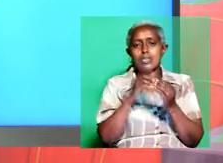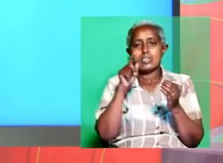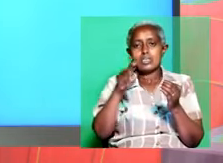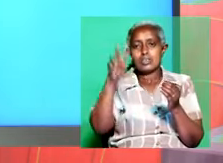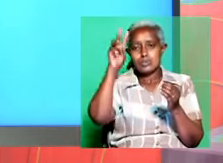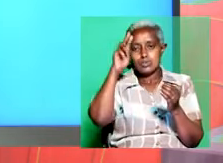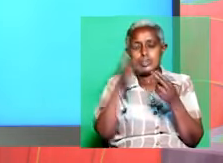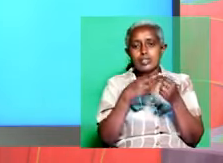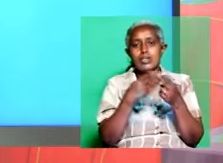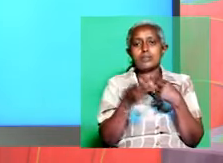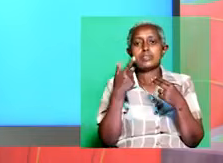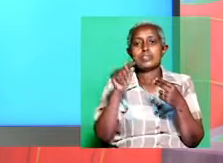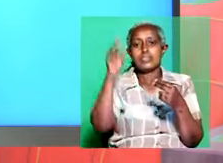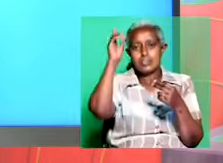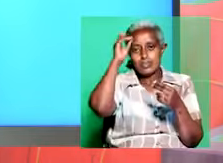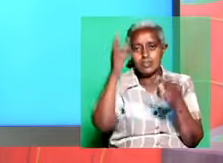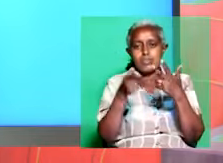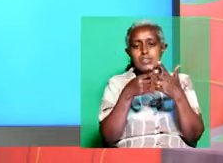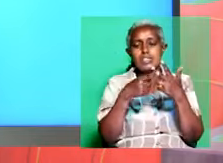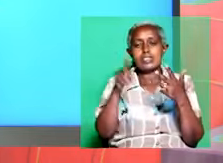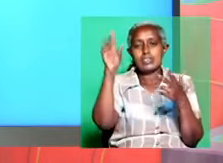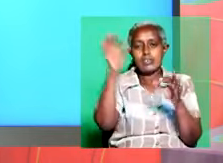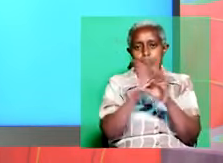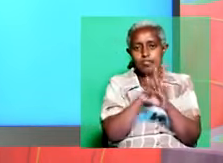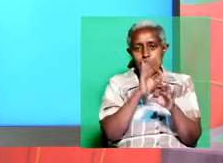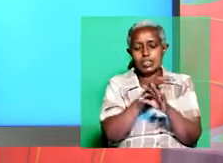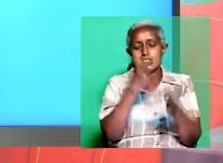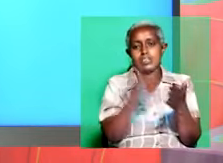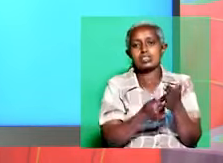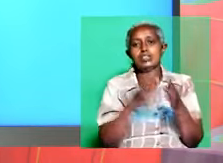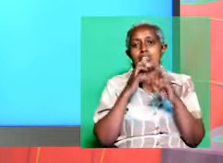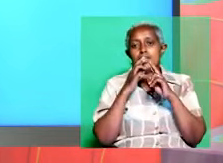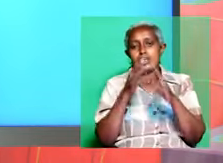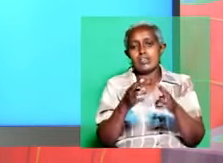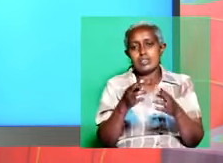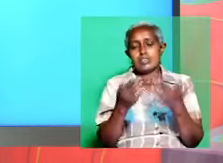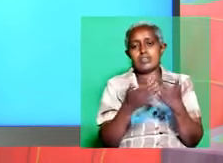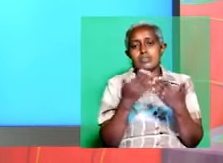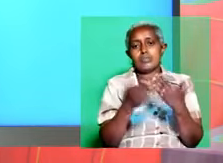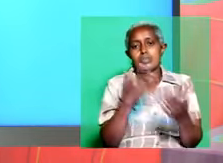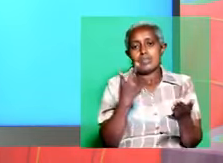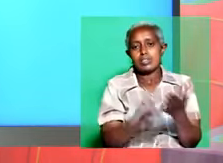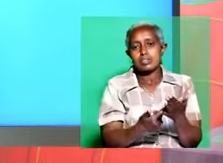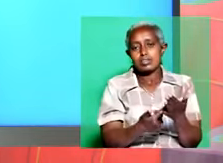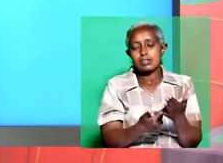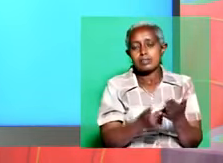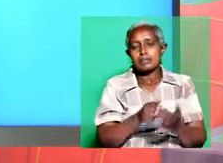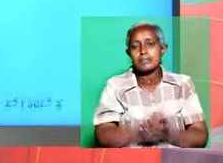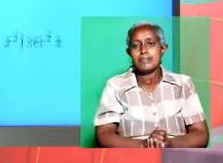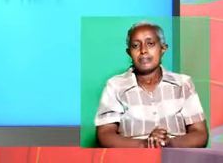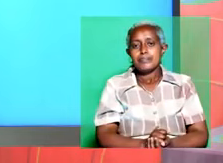squared times the derivative of the third function. This is the answer. So let's simplify this.